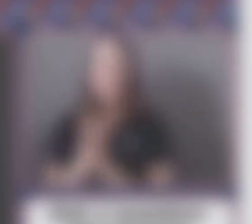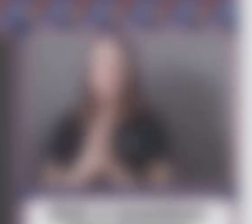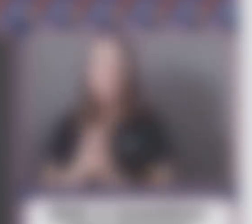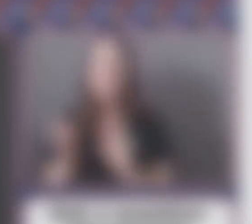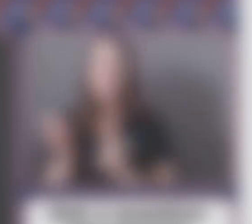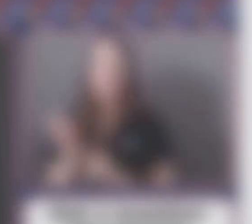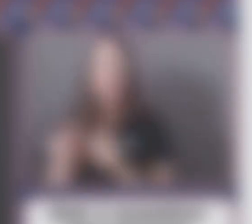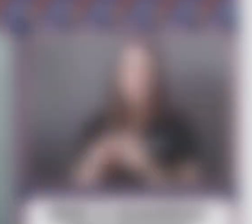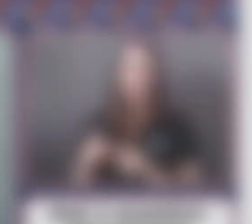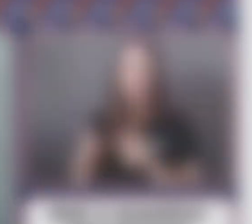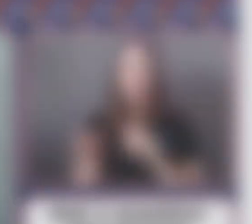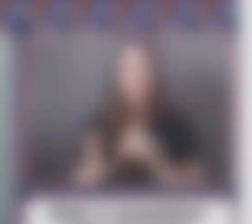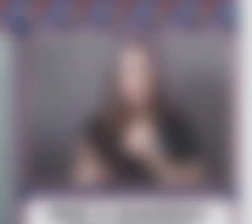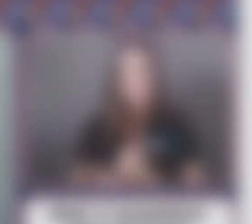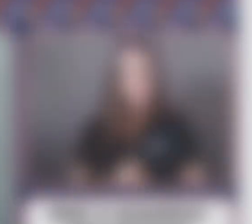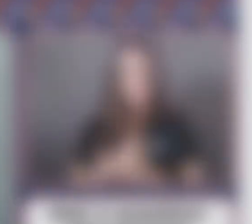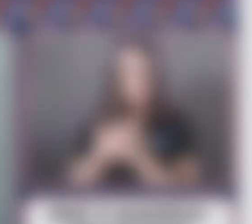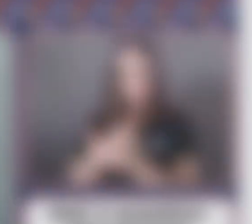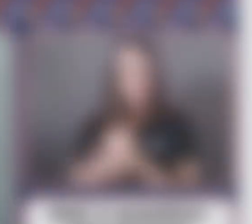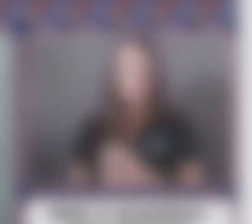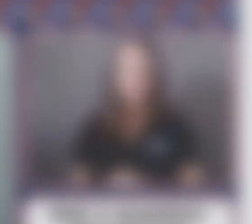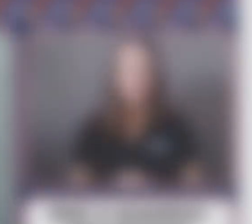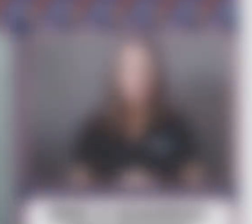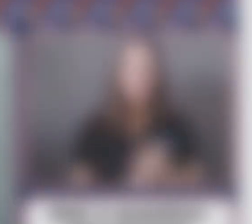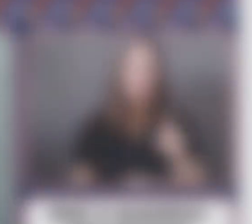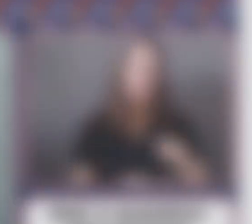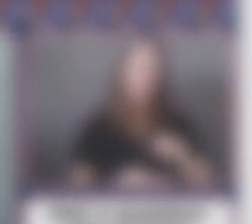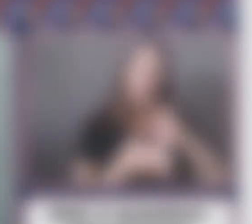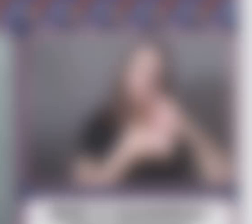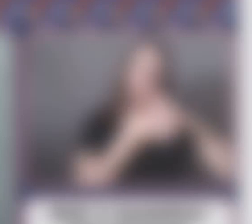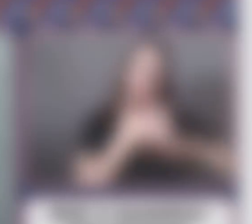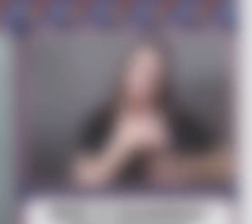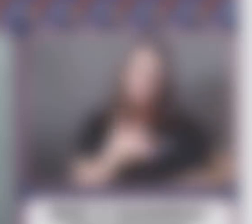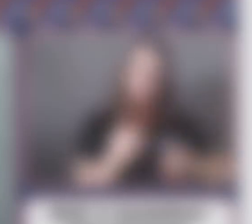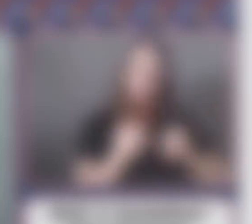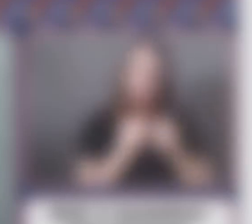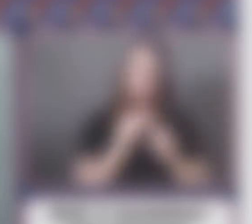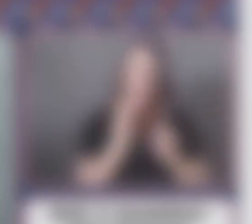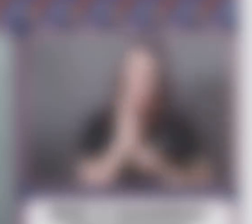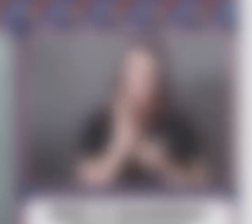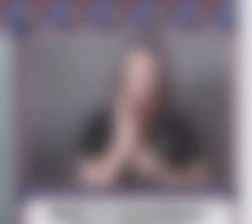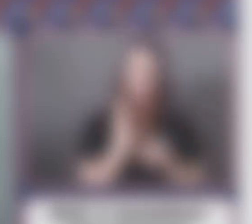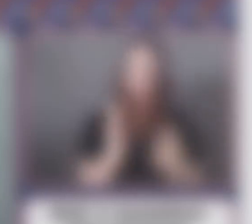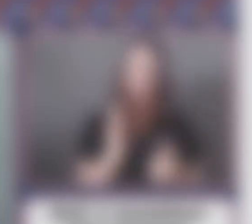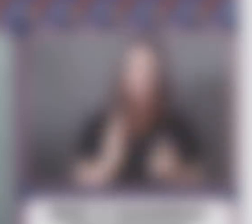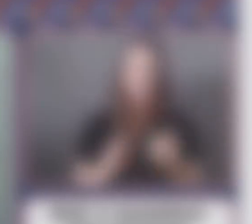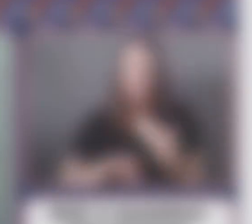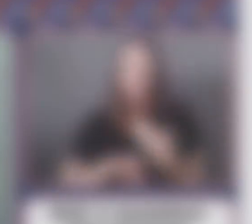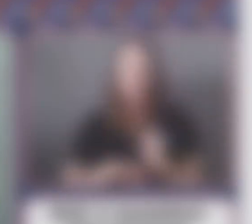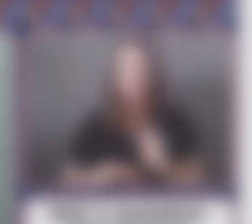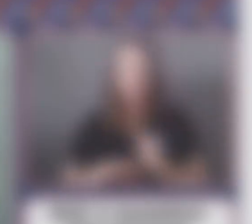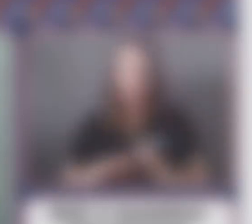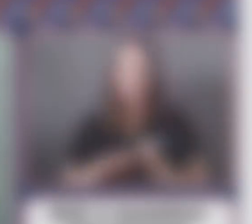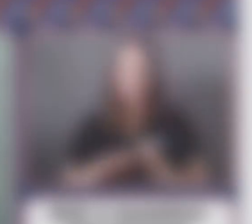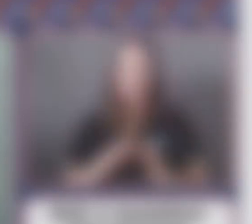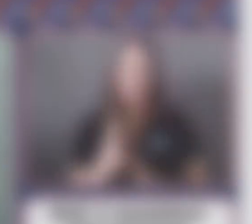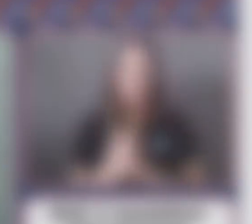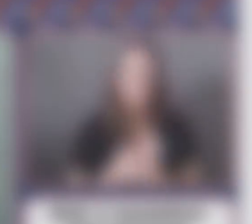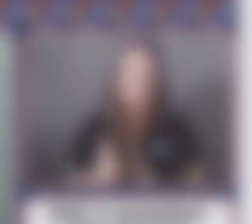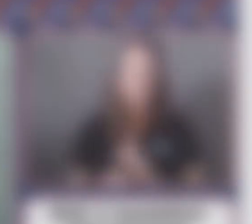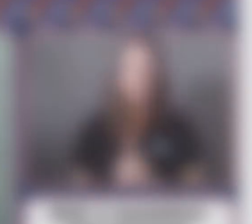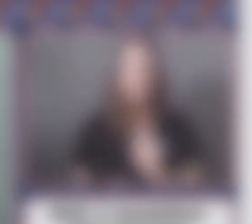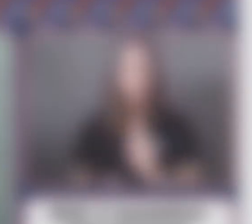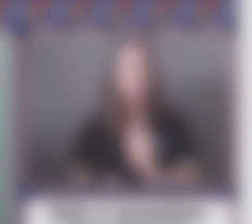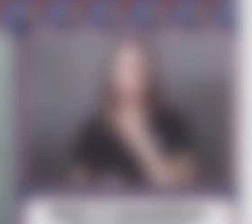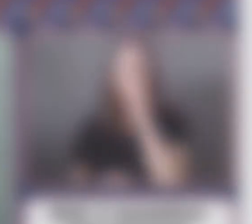So the bill inserts a new definition of NDIS supports, which will provide clarity around what can be authorised as funded under